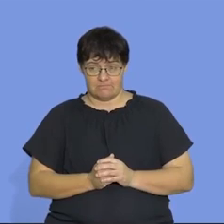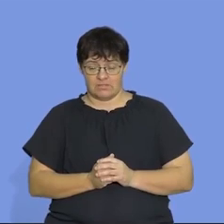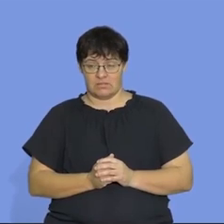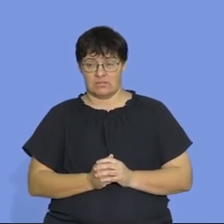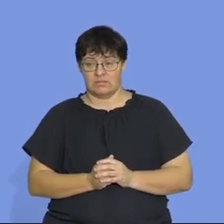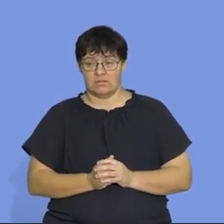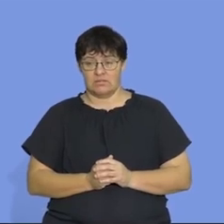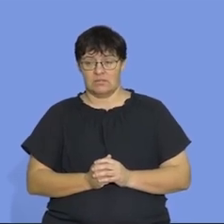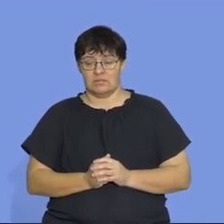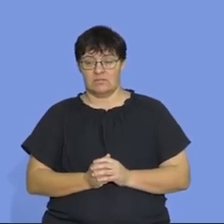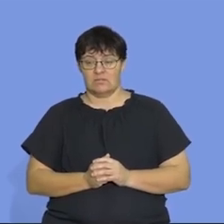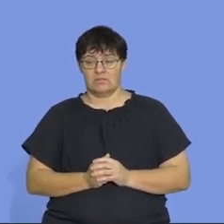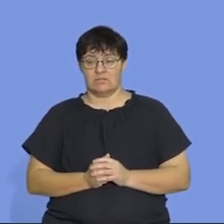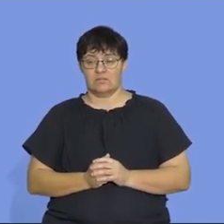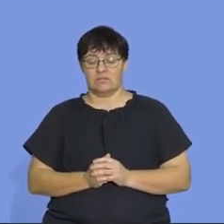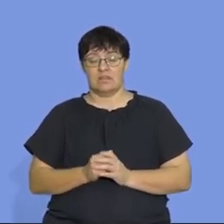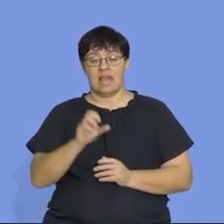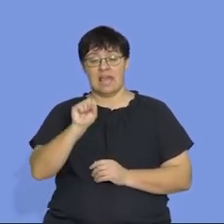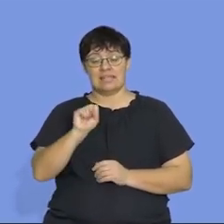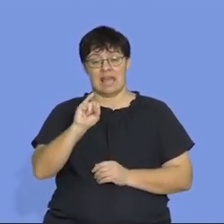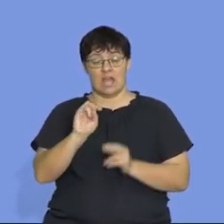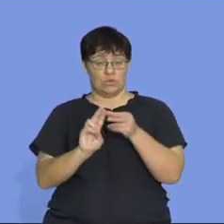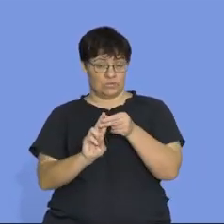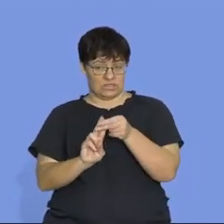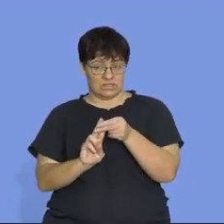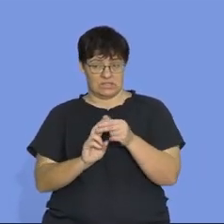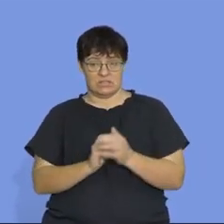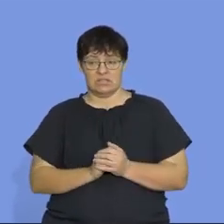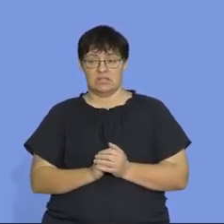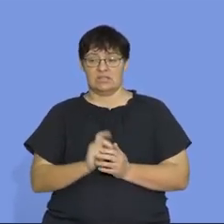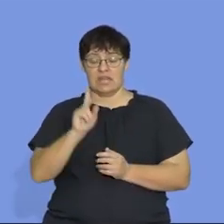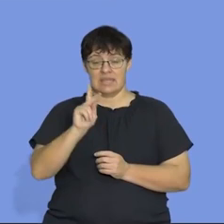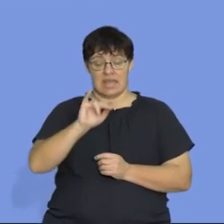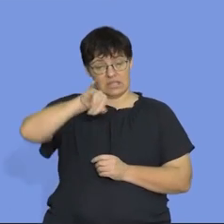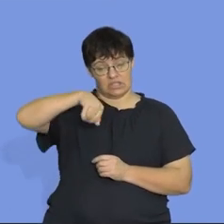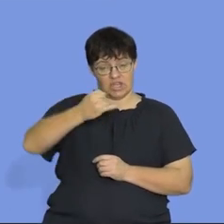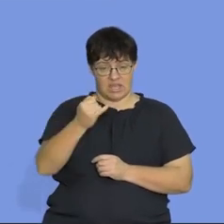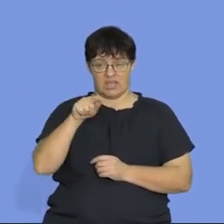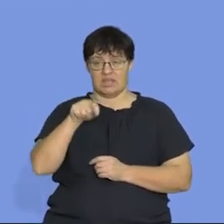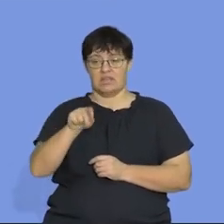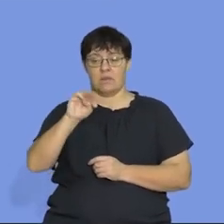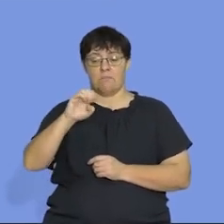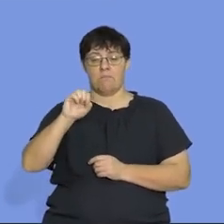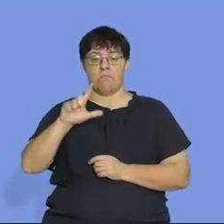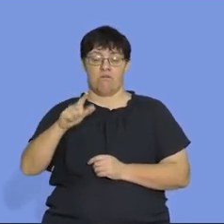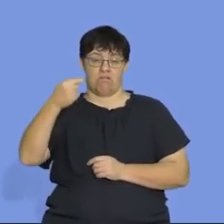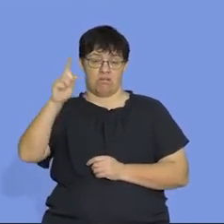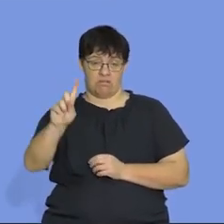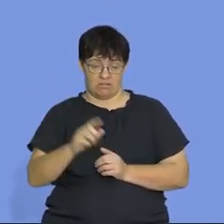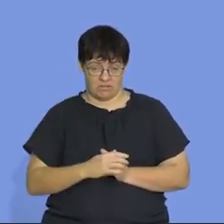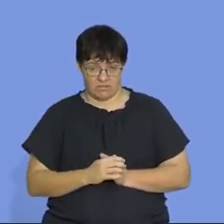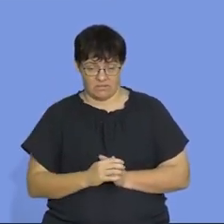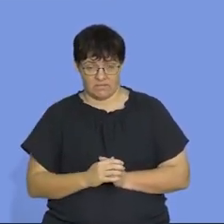Right. So the SI unit again of enthalpy change or change in enthalpy is kilojoule